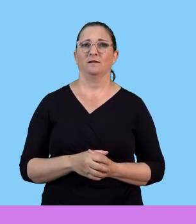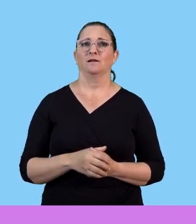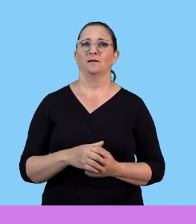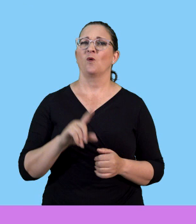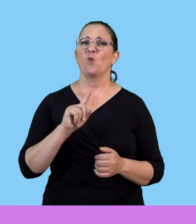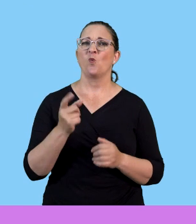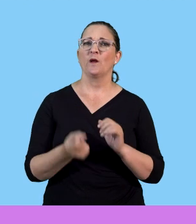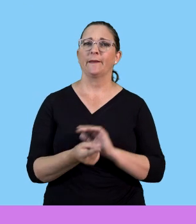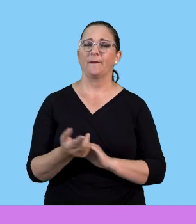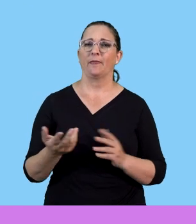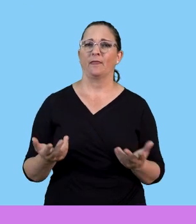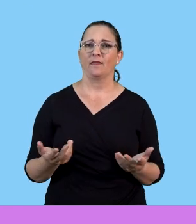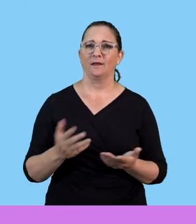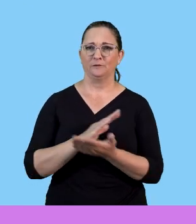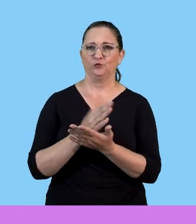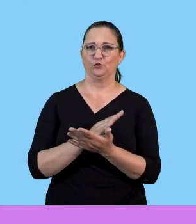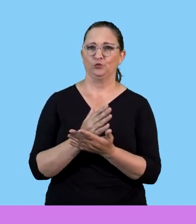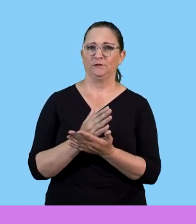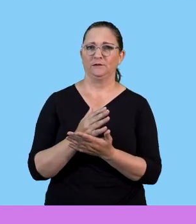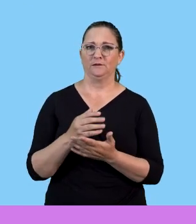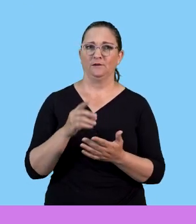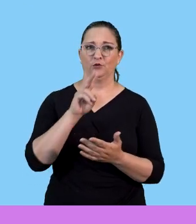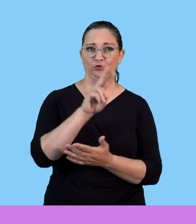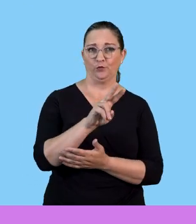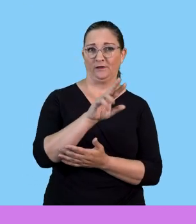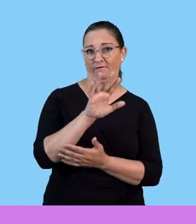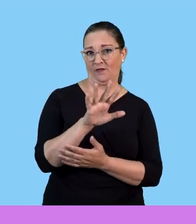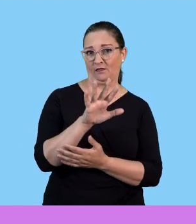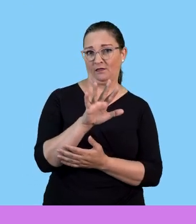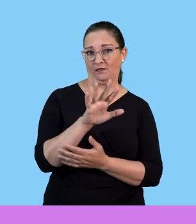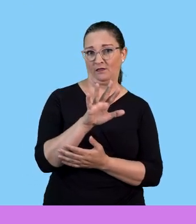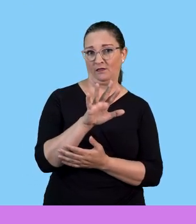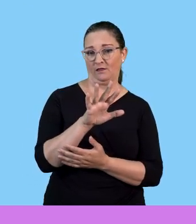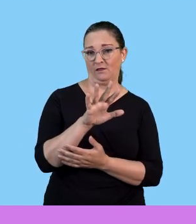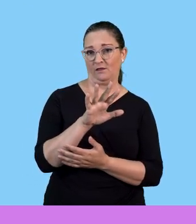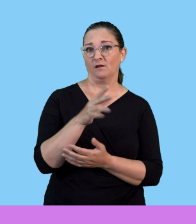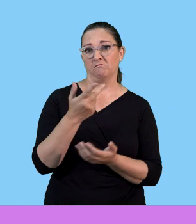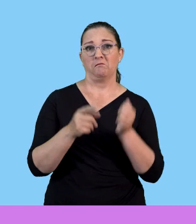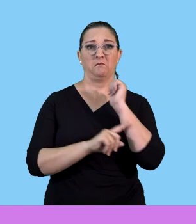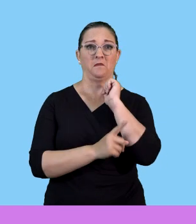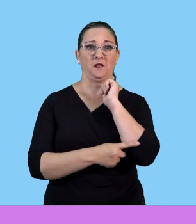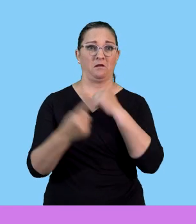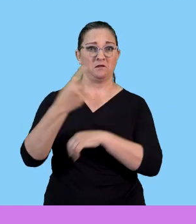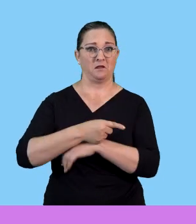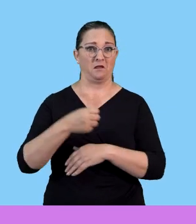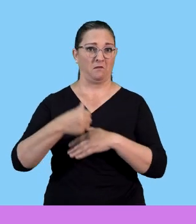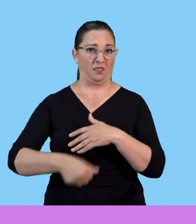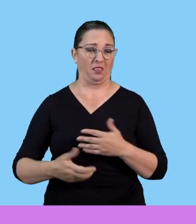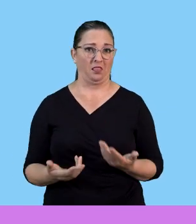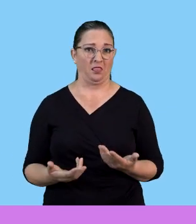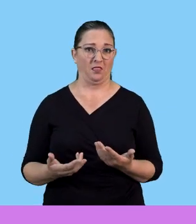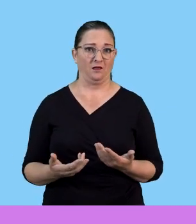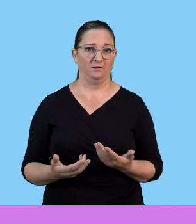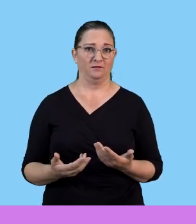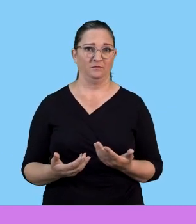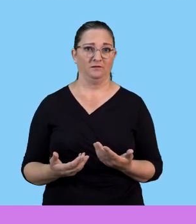R12,544.88. Now they ask us what happened in between the 25th and the last day of